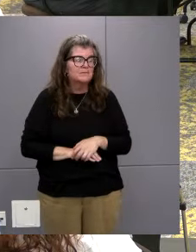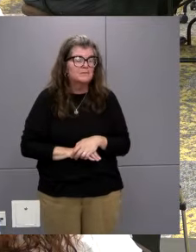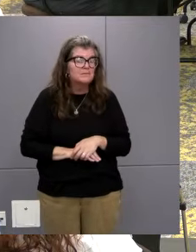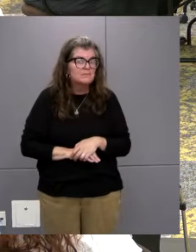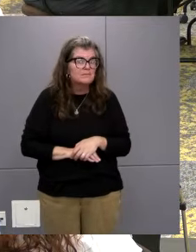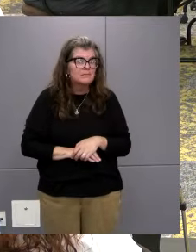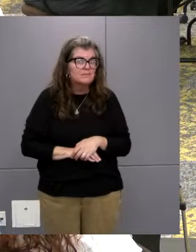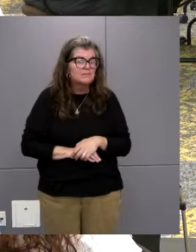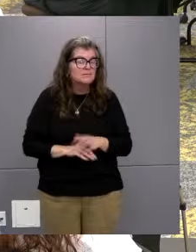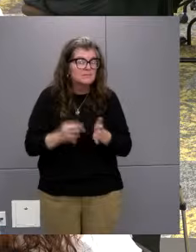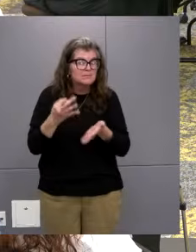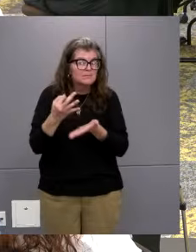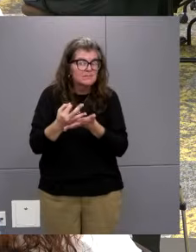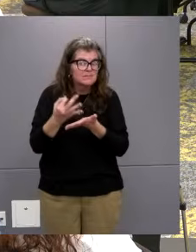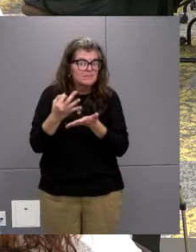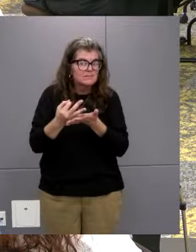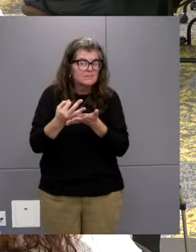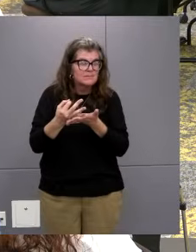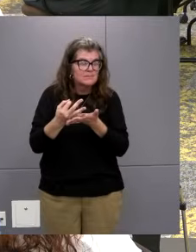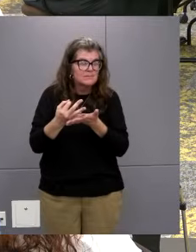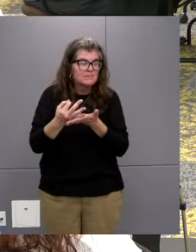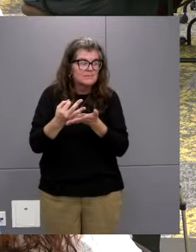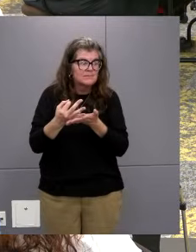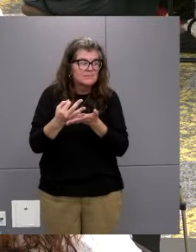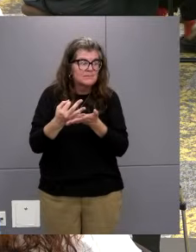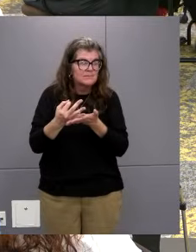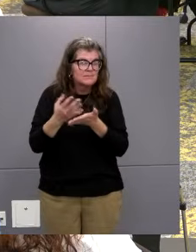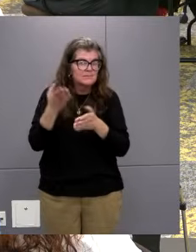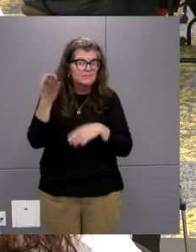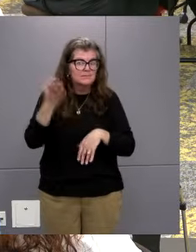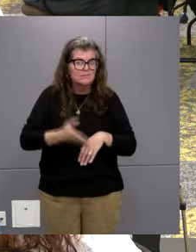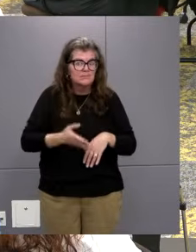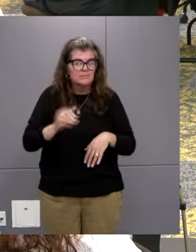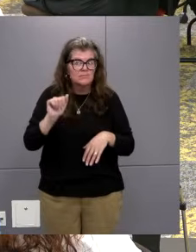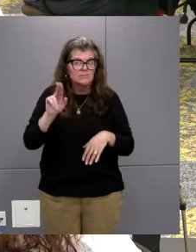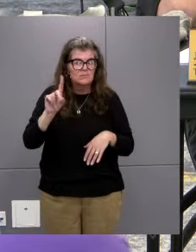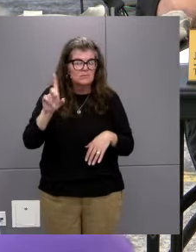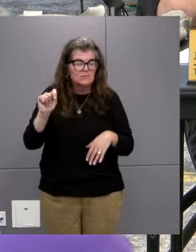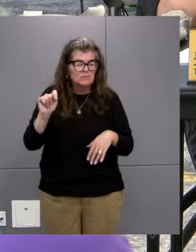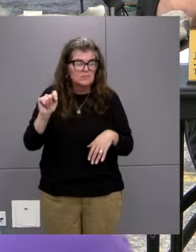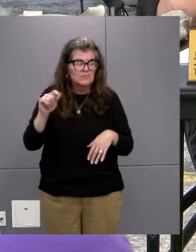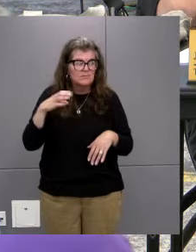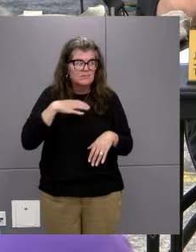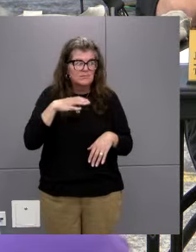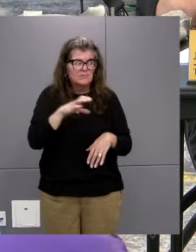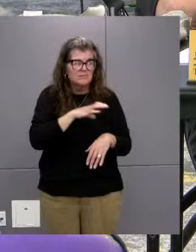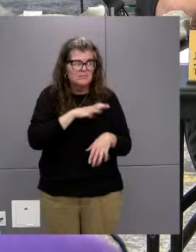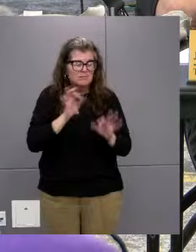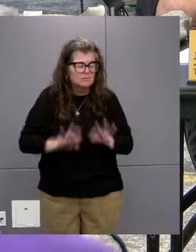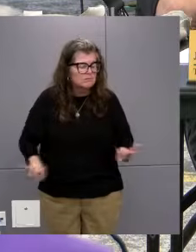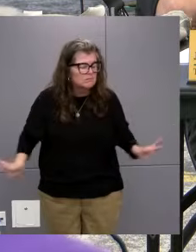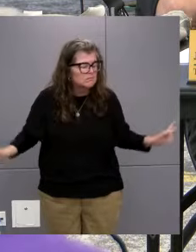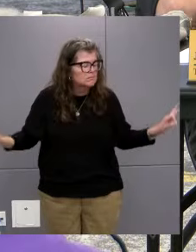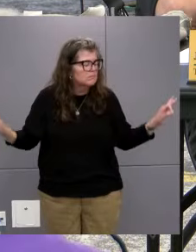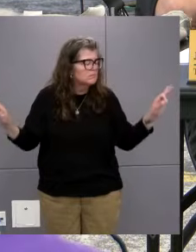Finance Committee / Audit Committee is one of the most important committees that the board